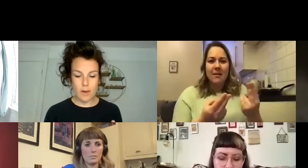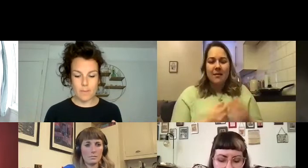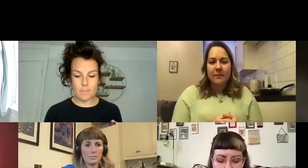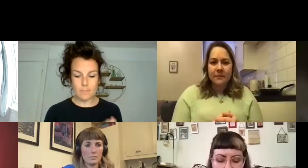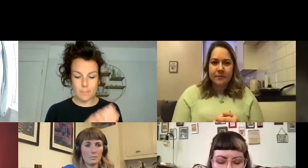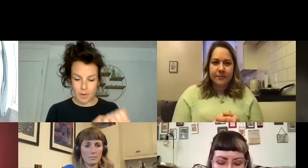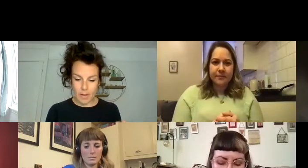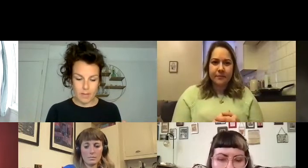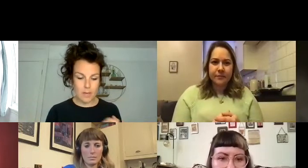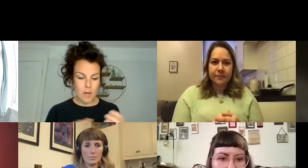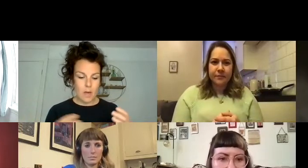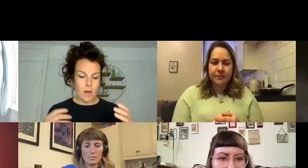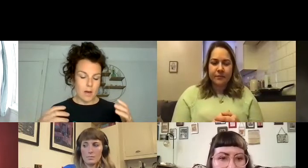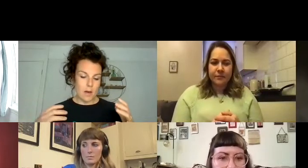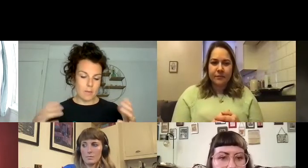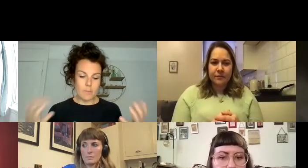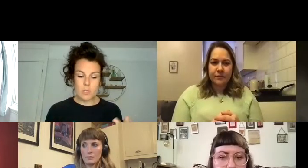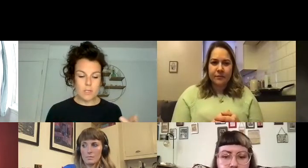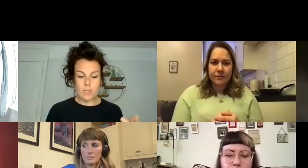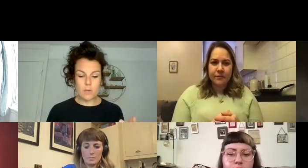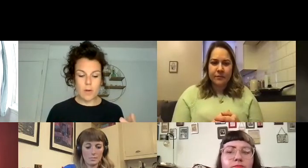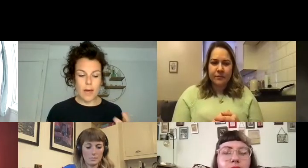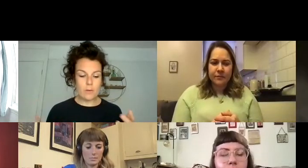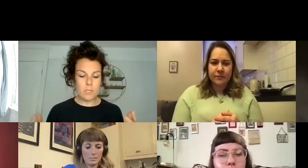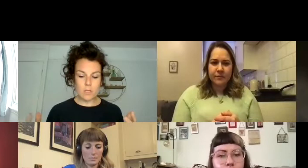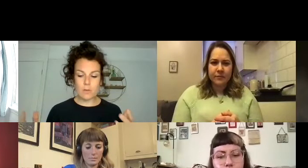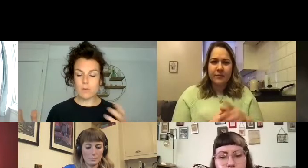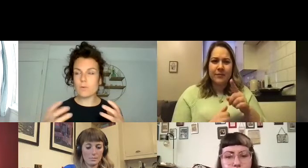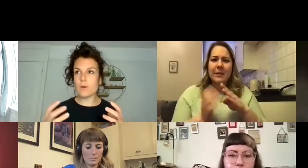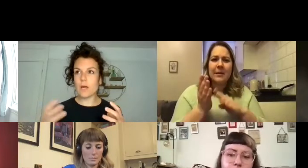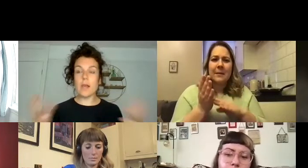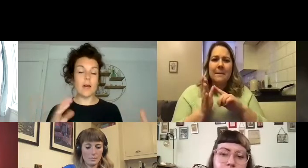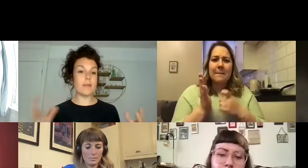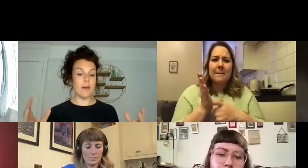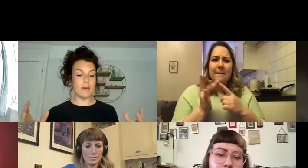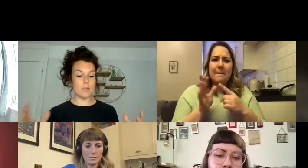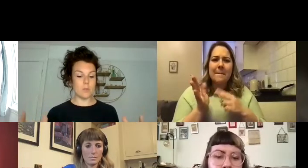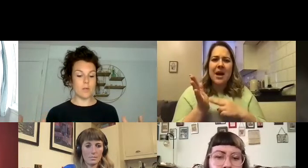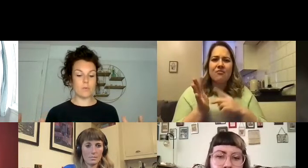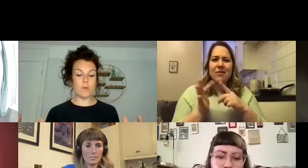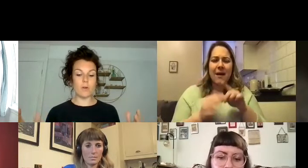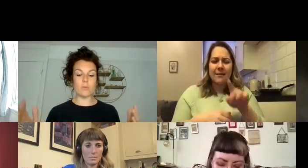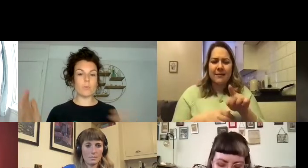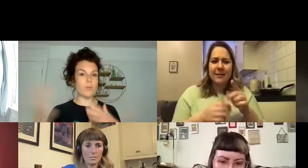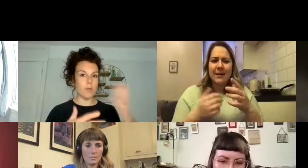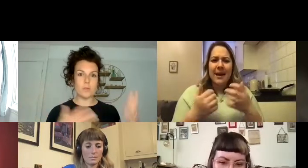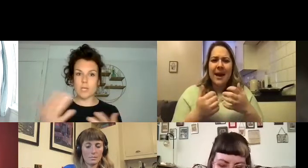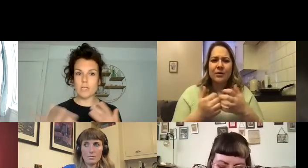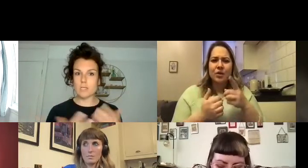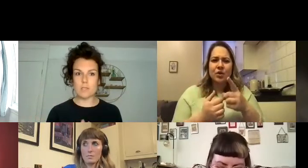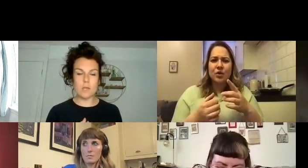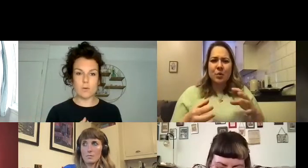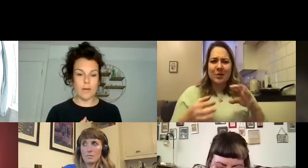with Marianne, I'm intrigued to know, how do you align that history of revolt with